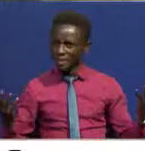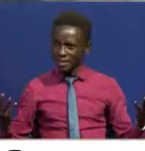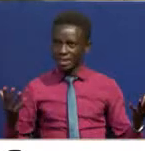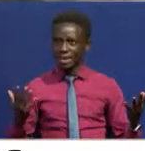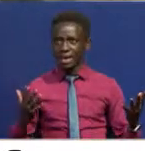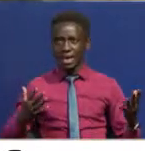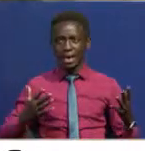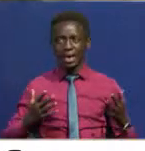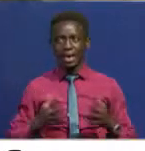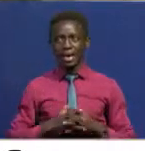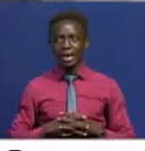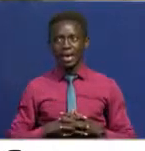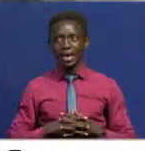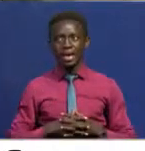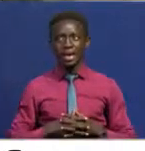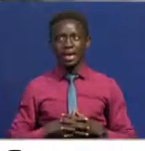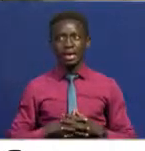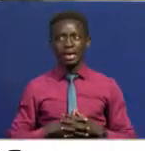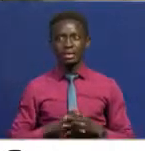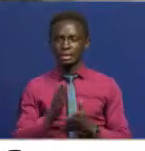Nobody has a clue.